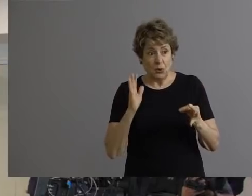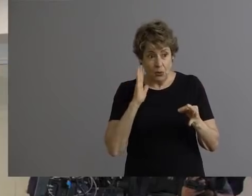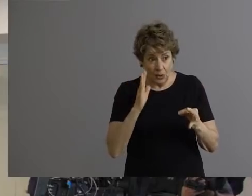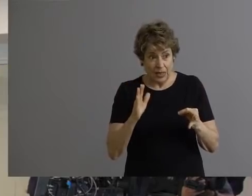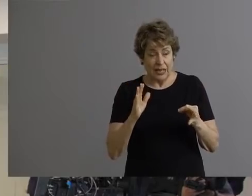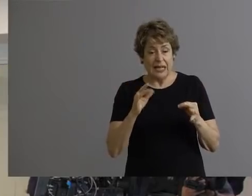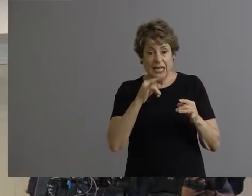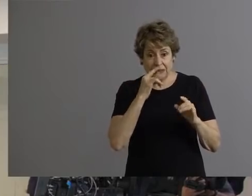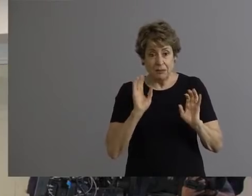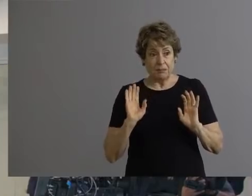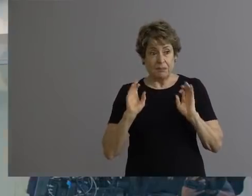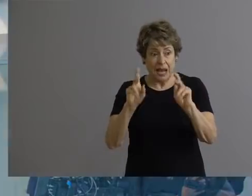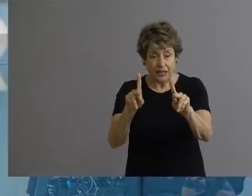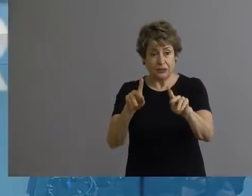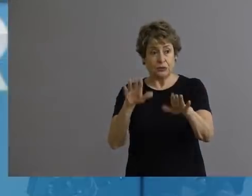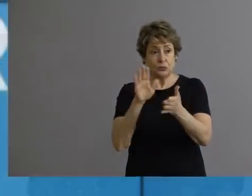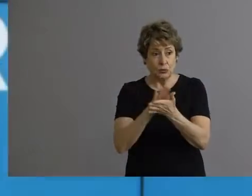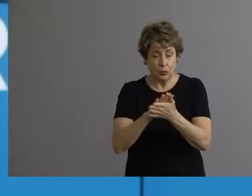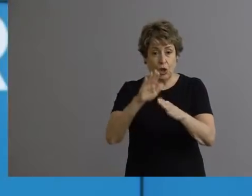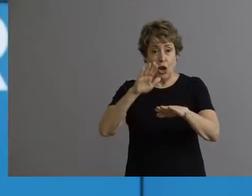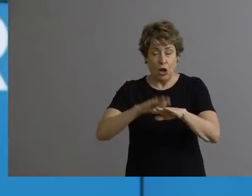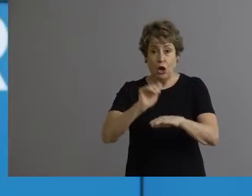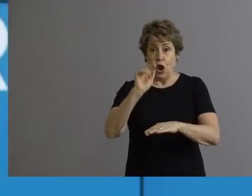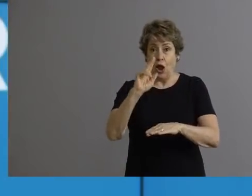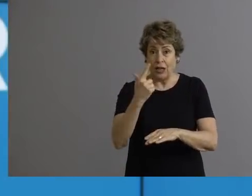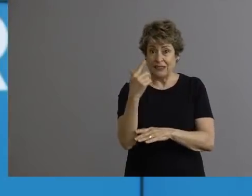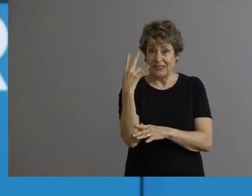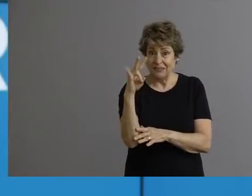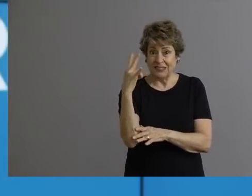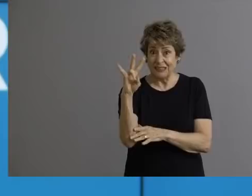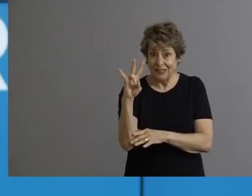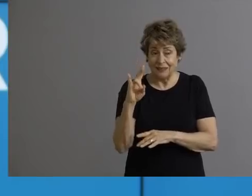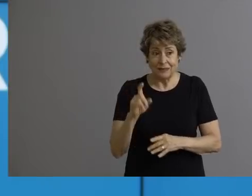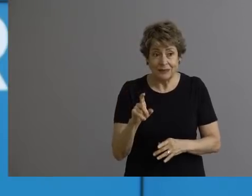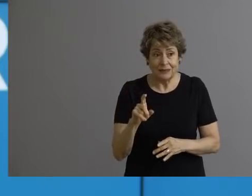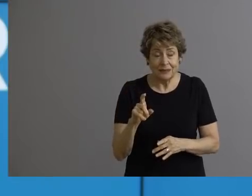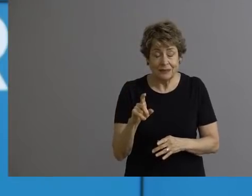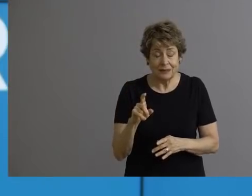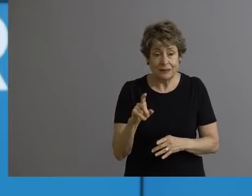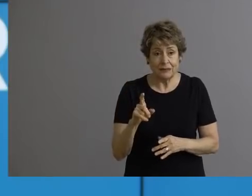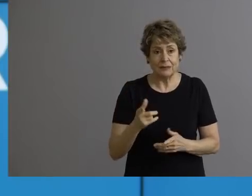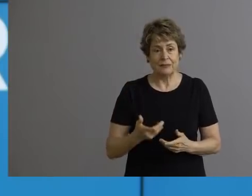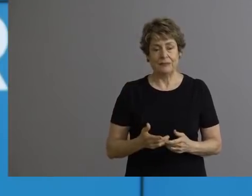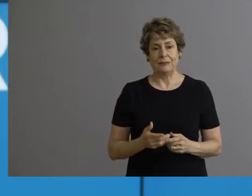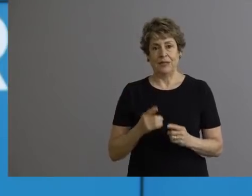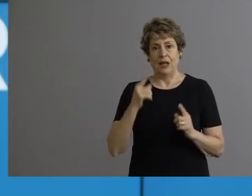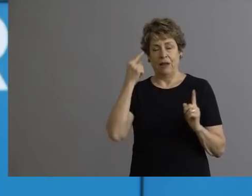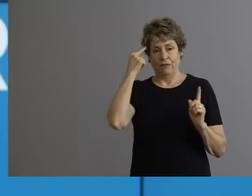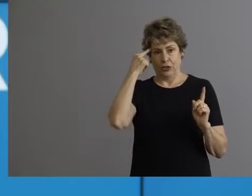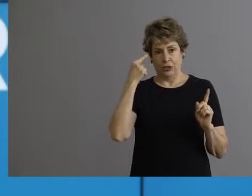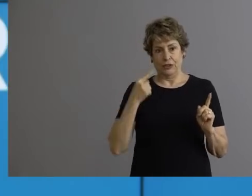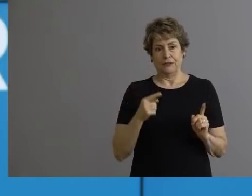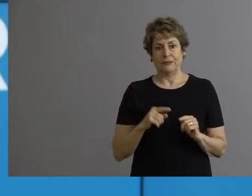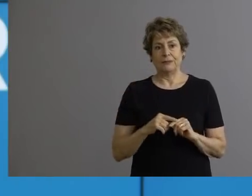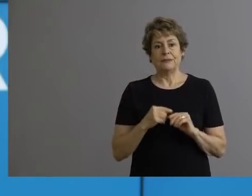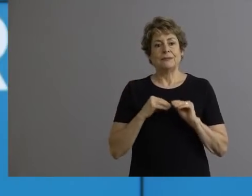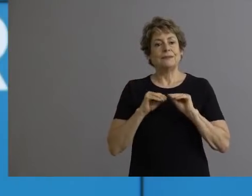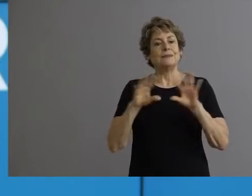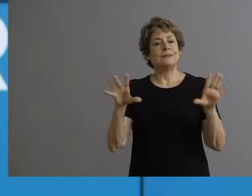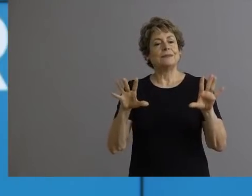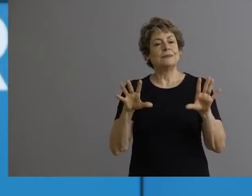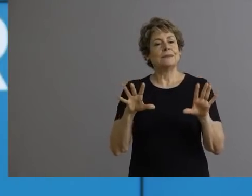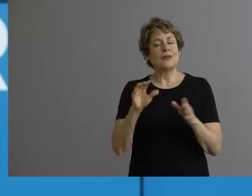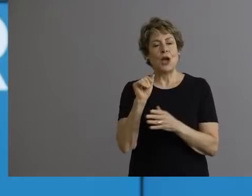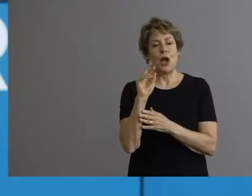that you're going to do? Thank you. So we put the date out there, and I said, I think last week or the week before, it's an aspirational